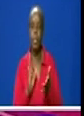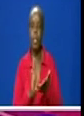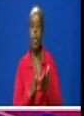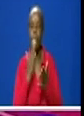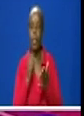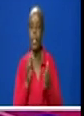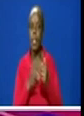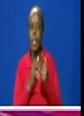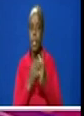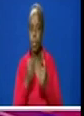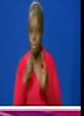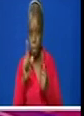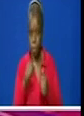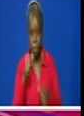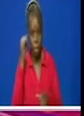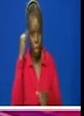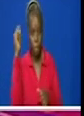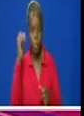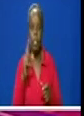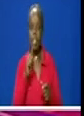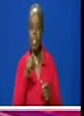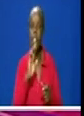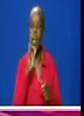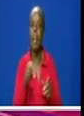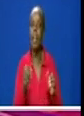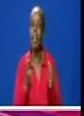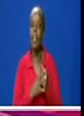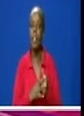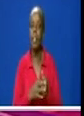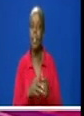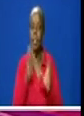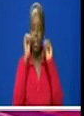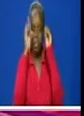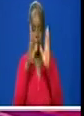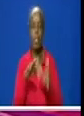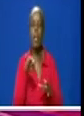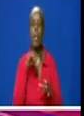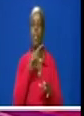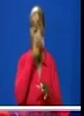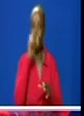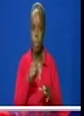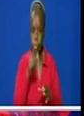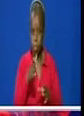I need eight of them. Can you imagine these are 8? Mwalimu, I have a question. Go ahead.